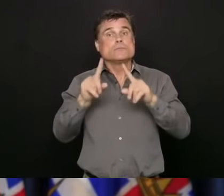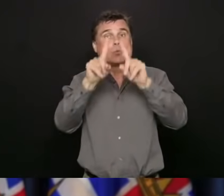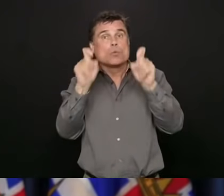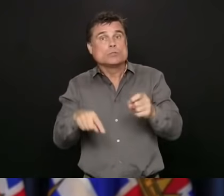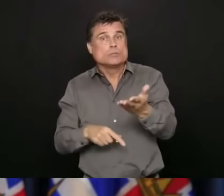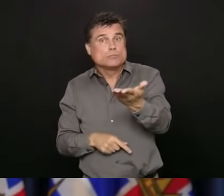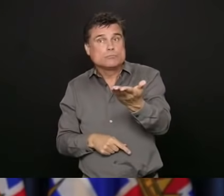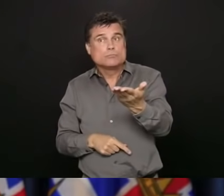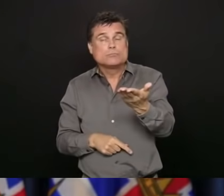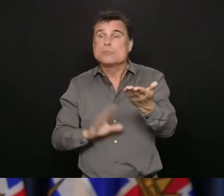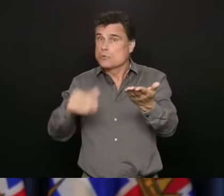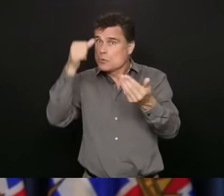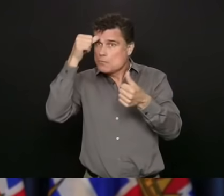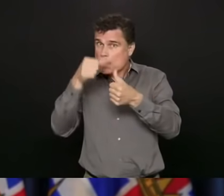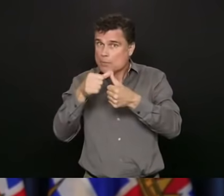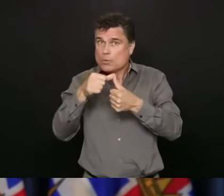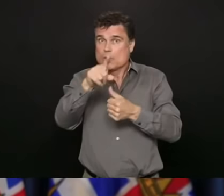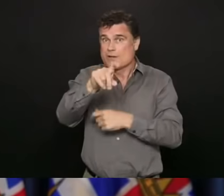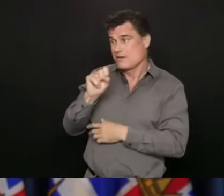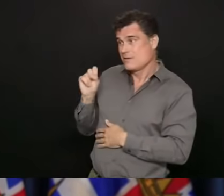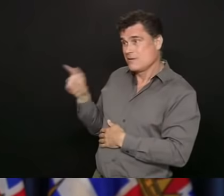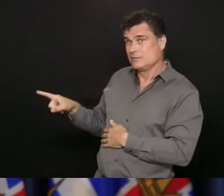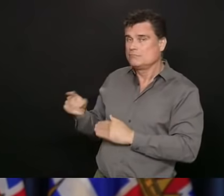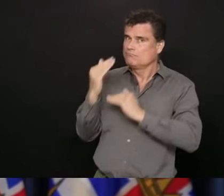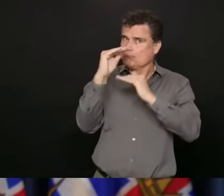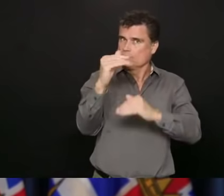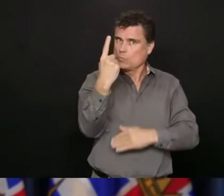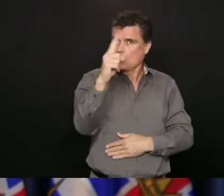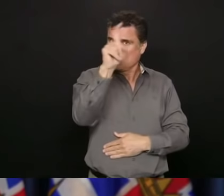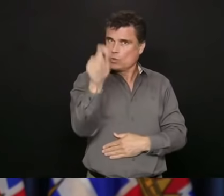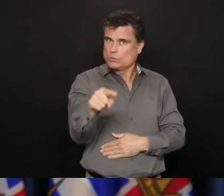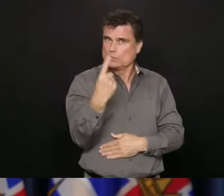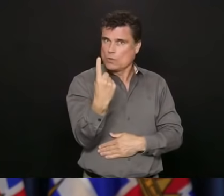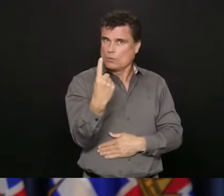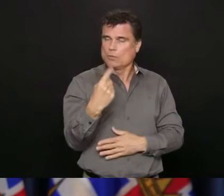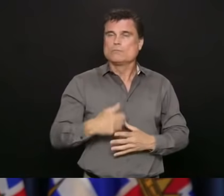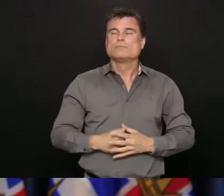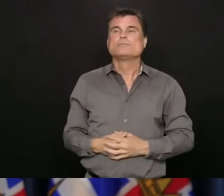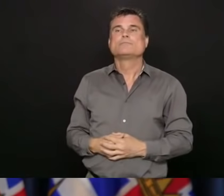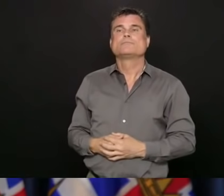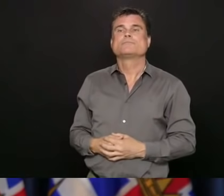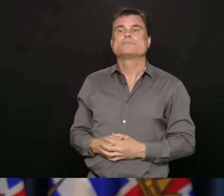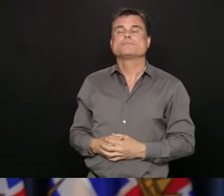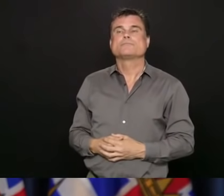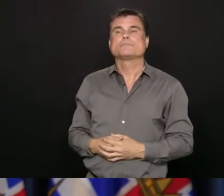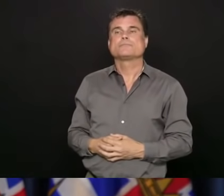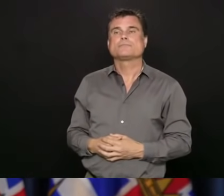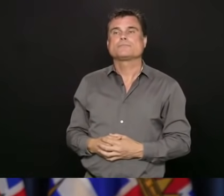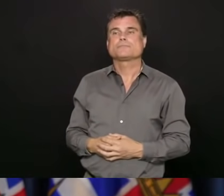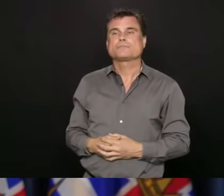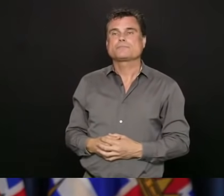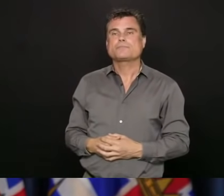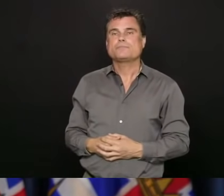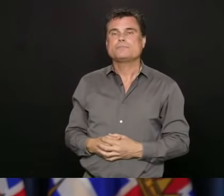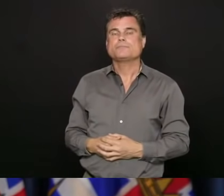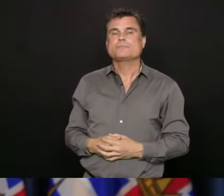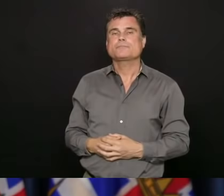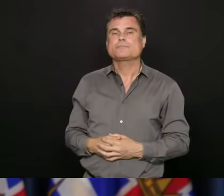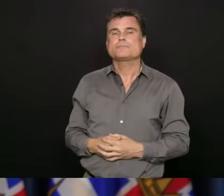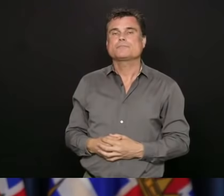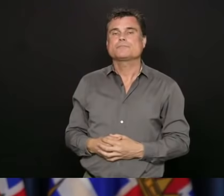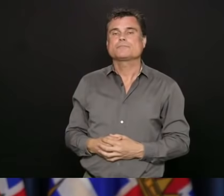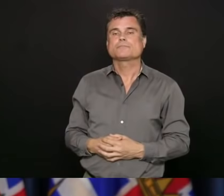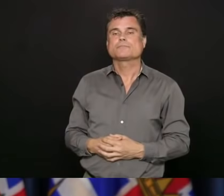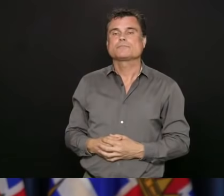Our first question is from Tanya Fletcher. Hi, Premier. Central One's latest economic forecast says